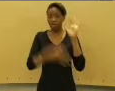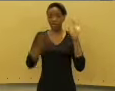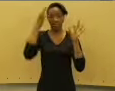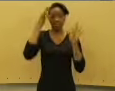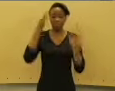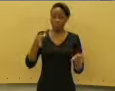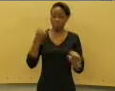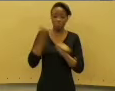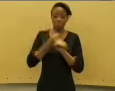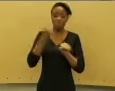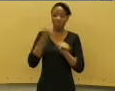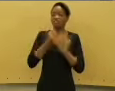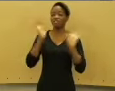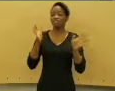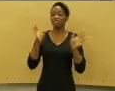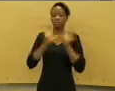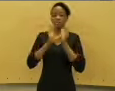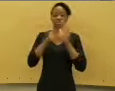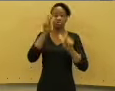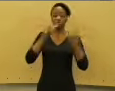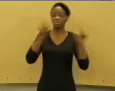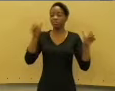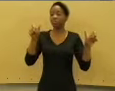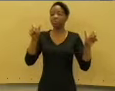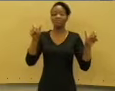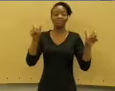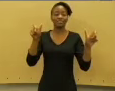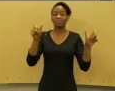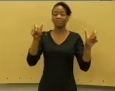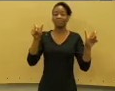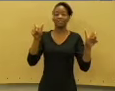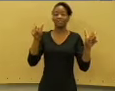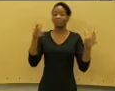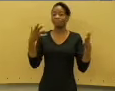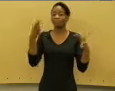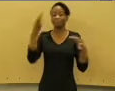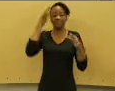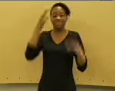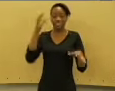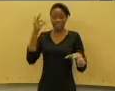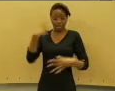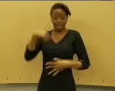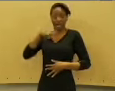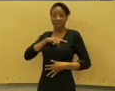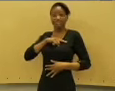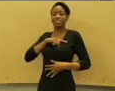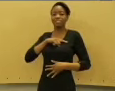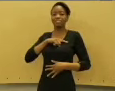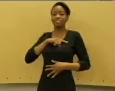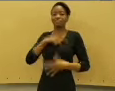I've made about disabled people are not decisions that are made by us or with us. The